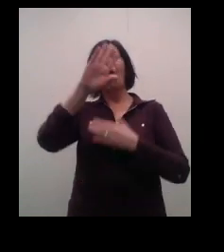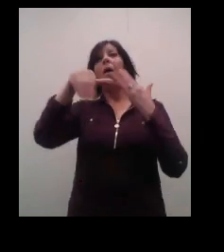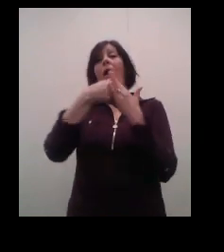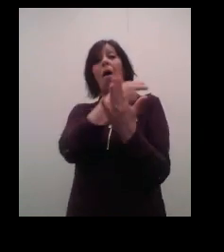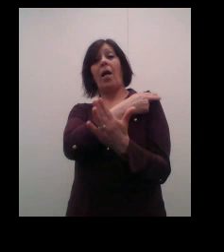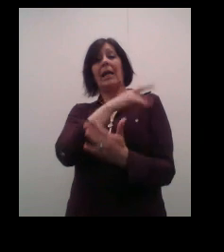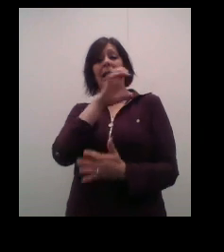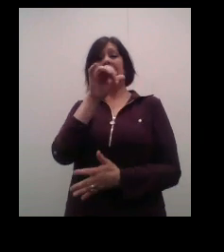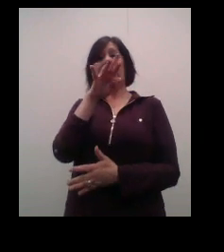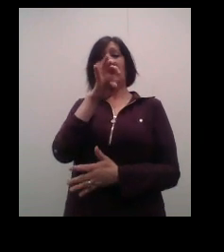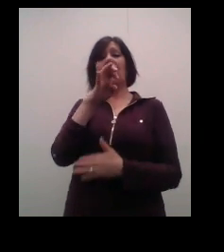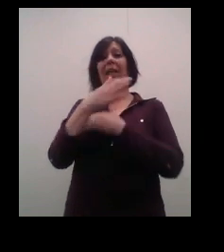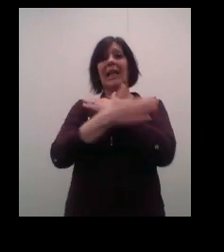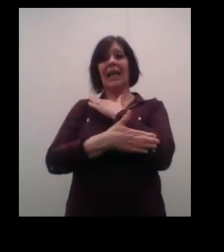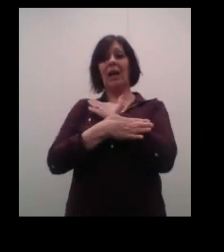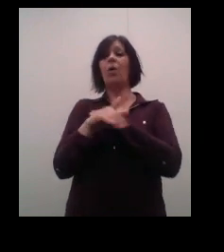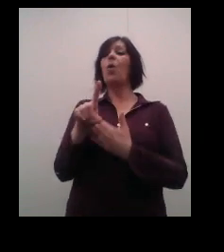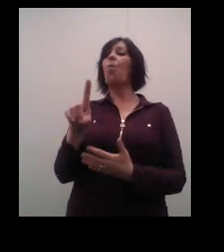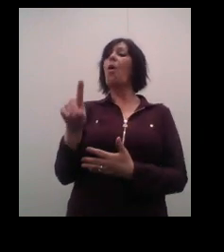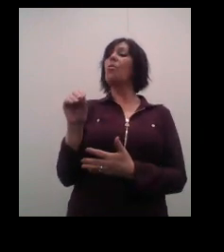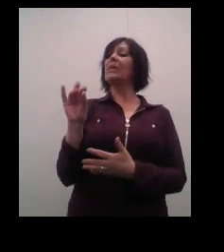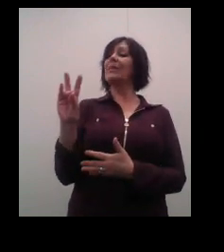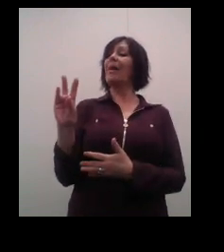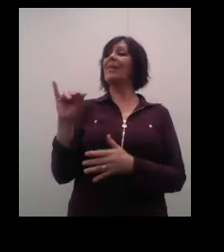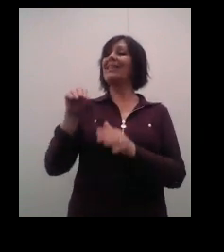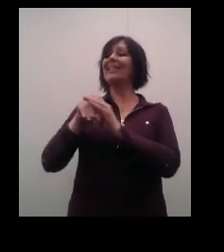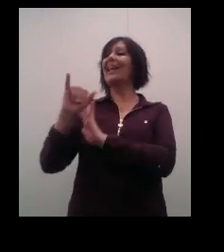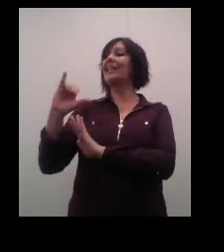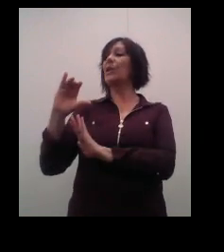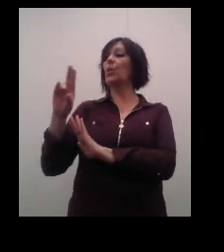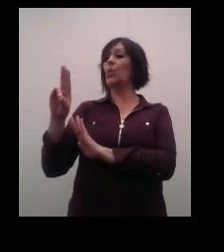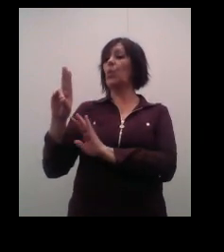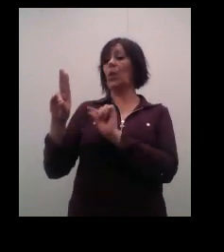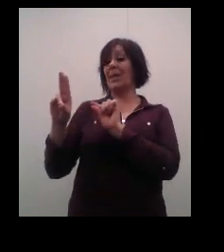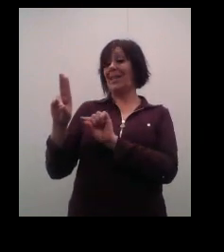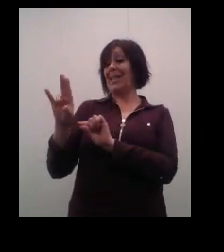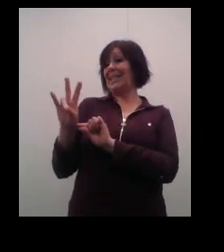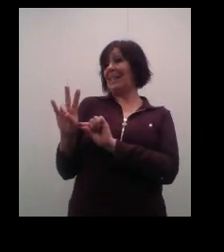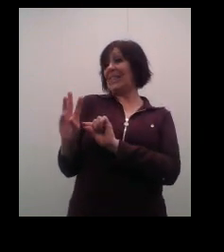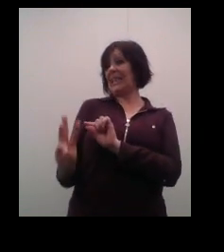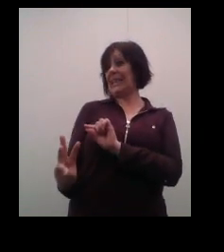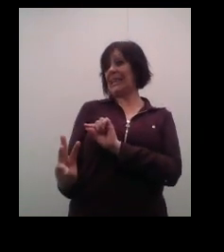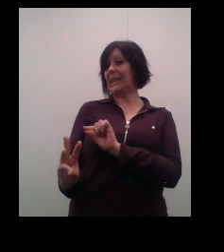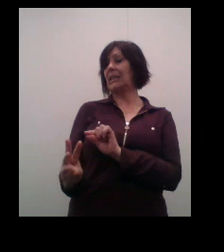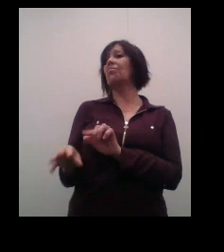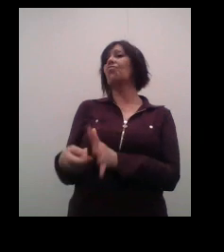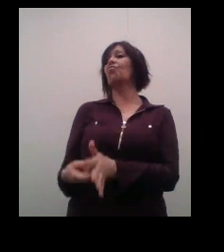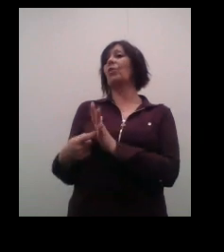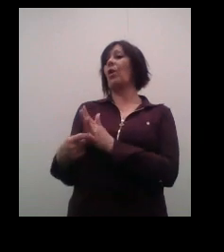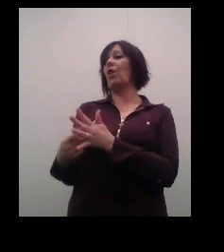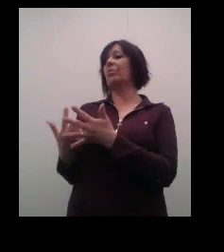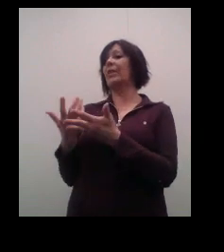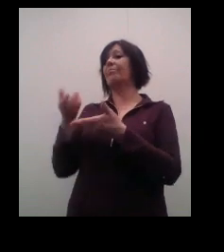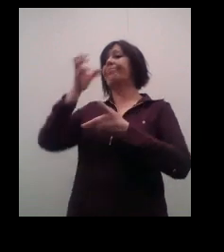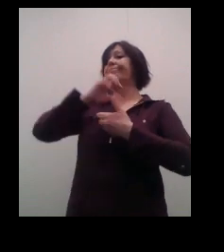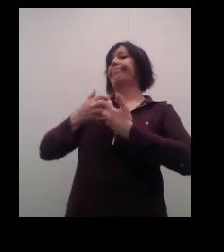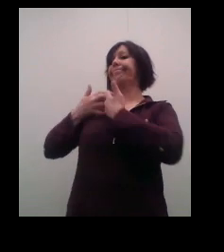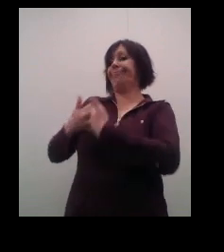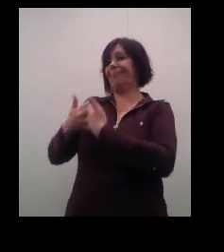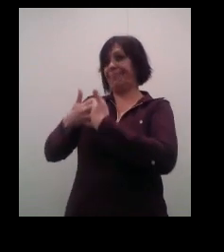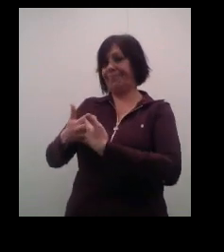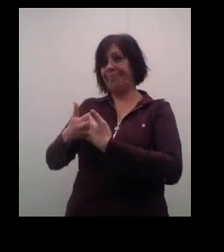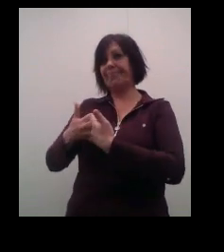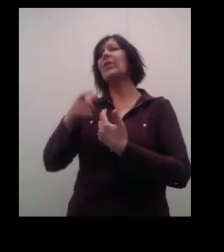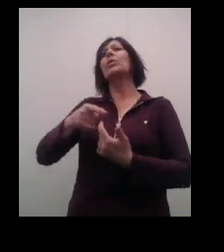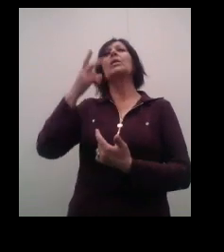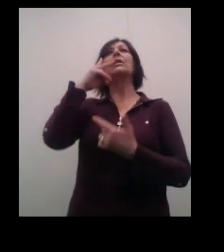County. 107 of them were in the ICU unit, and 76 of those required an airway assist. And as you can see from the chart that'll